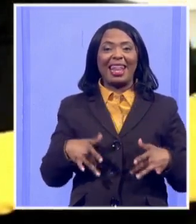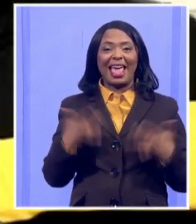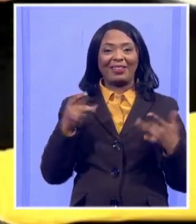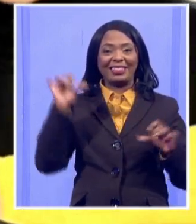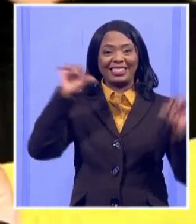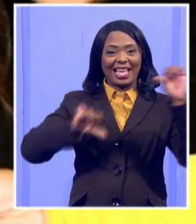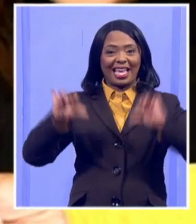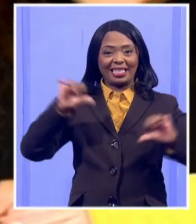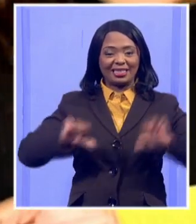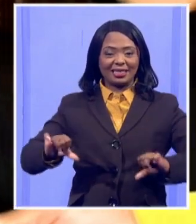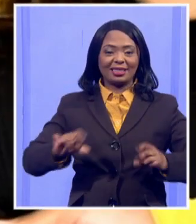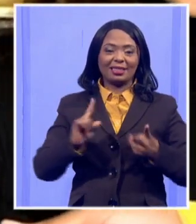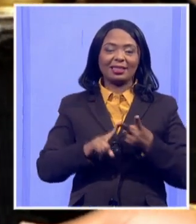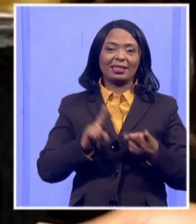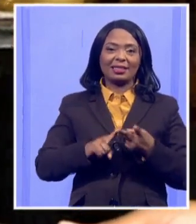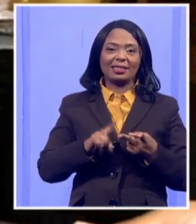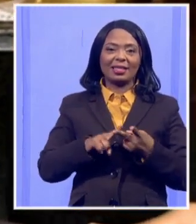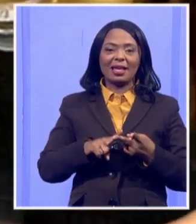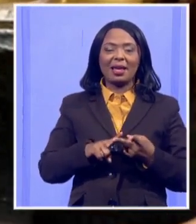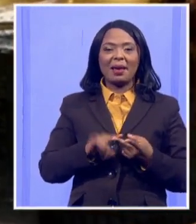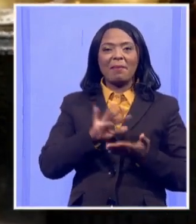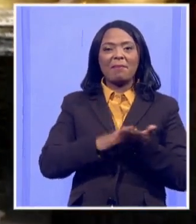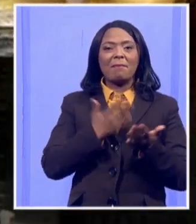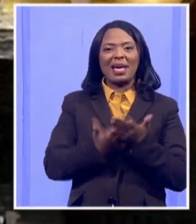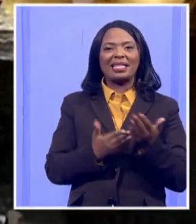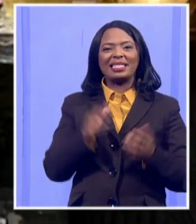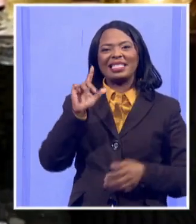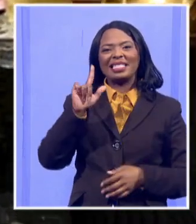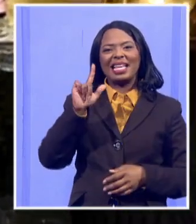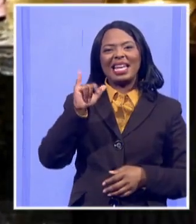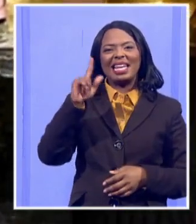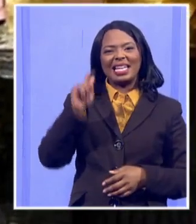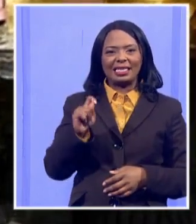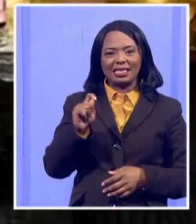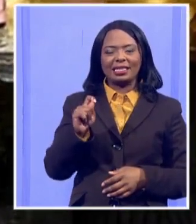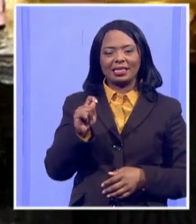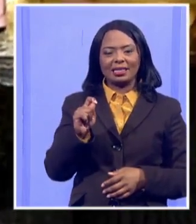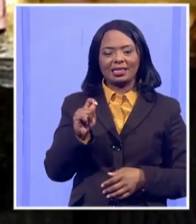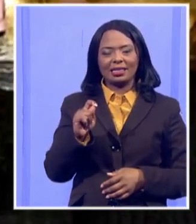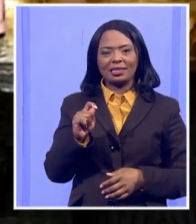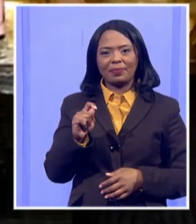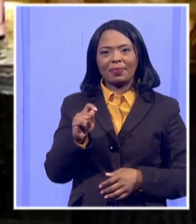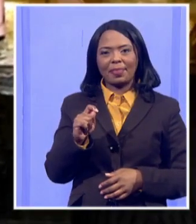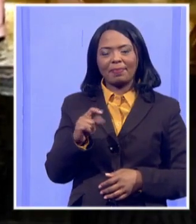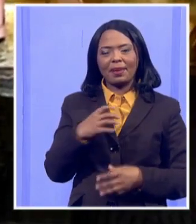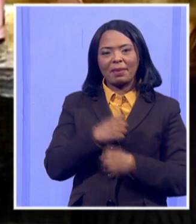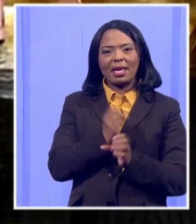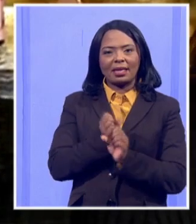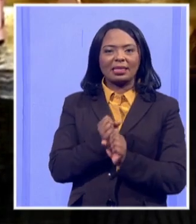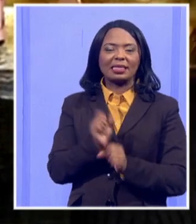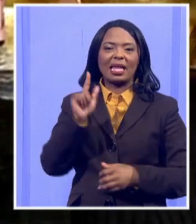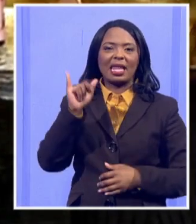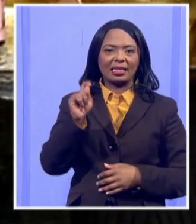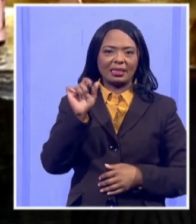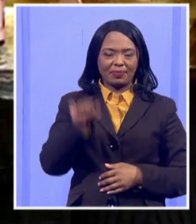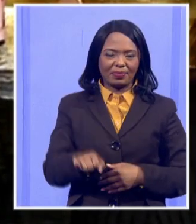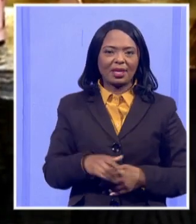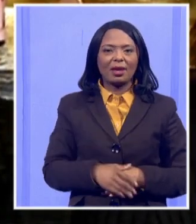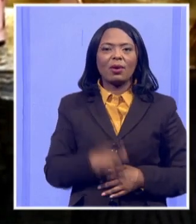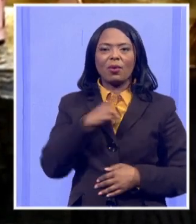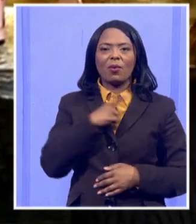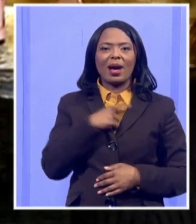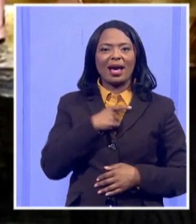and math lit, because the thing is, with the life science, the syllabus is quite old,